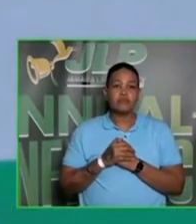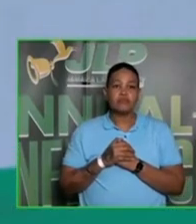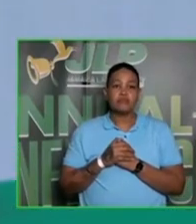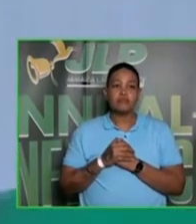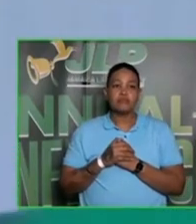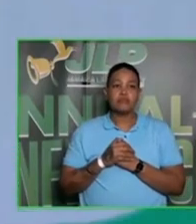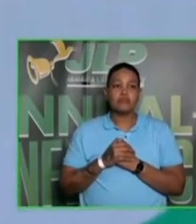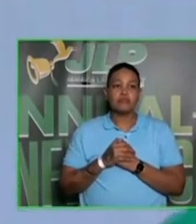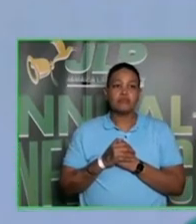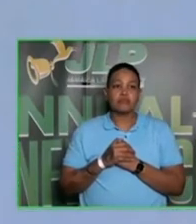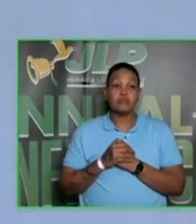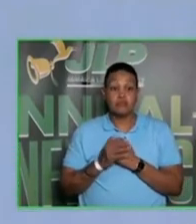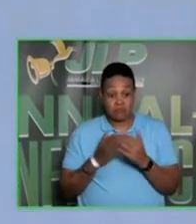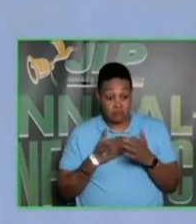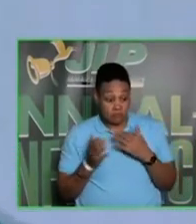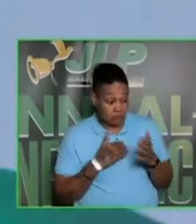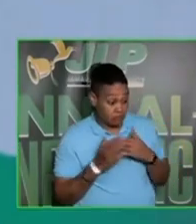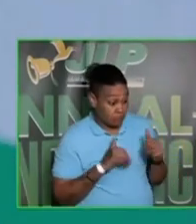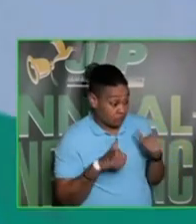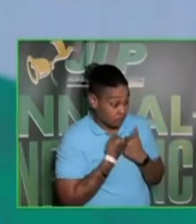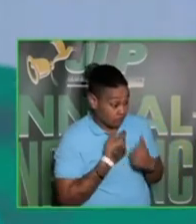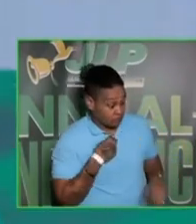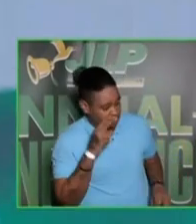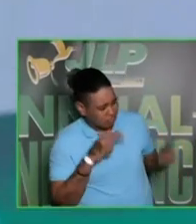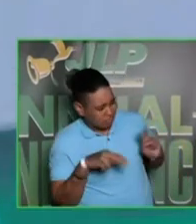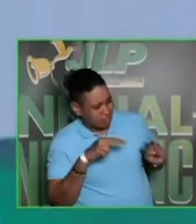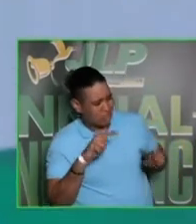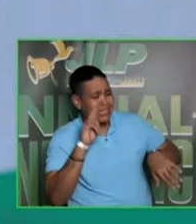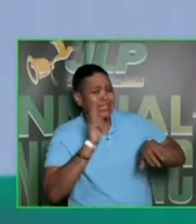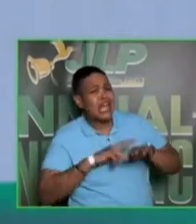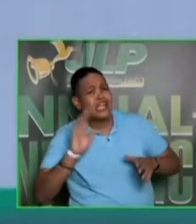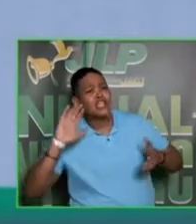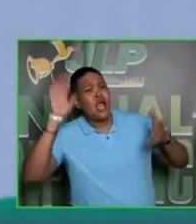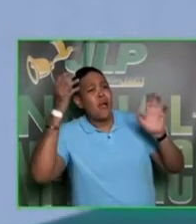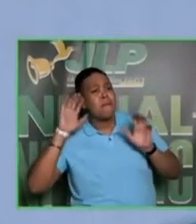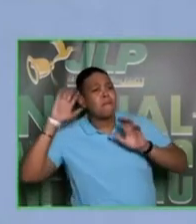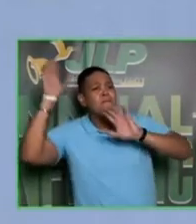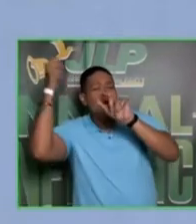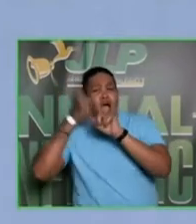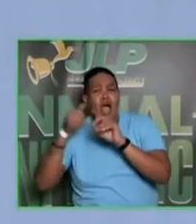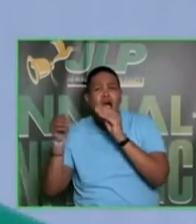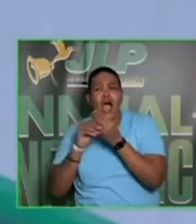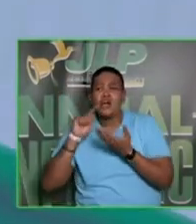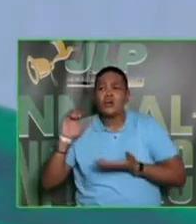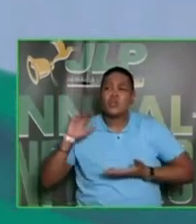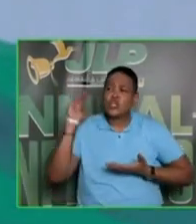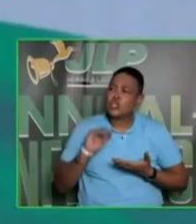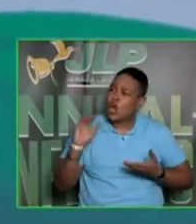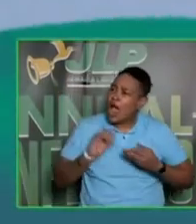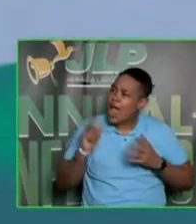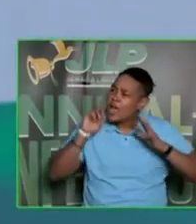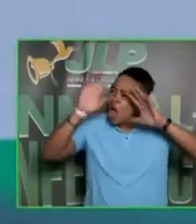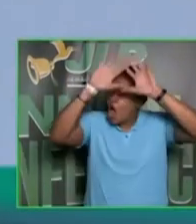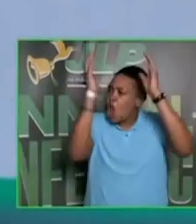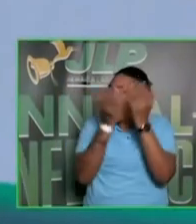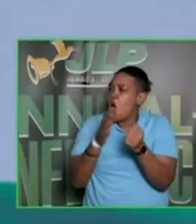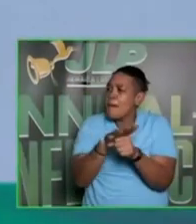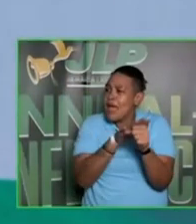Despite many challenges, including natural disasters, travel advisories, and reduction in global